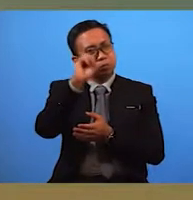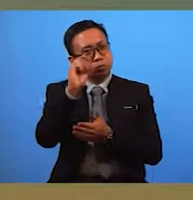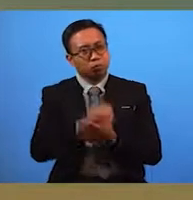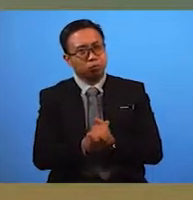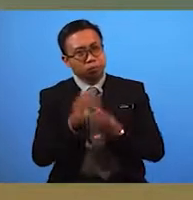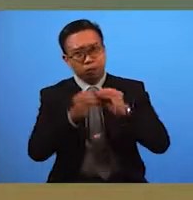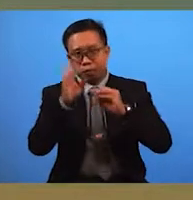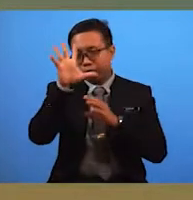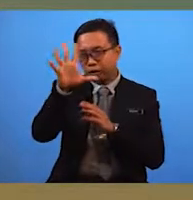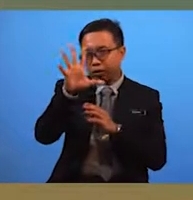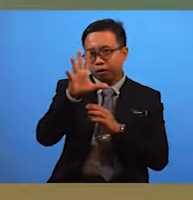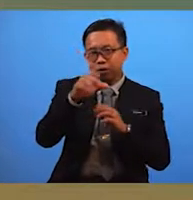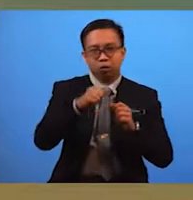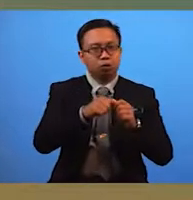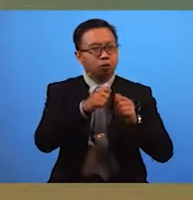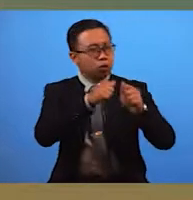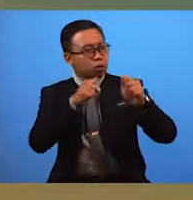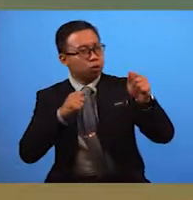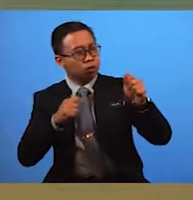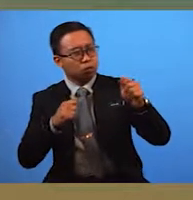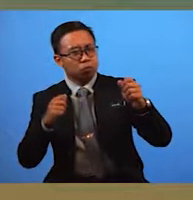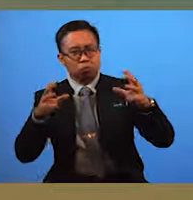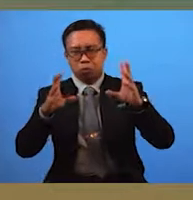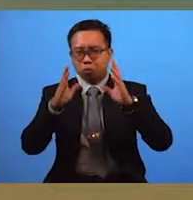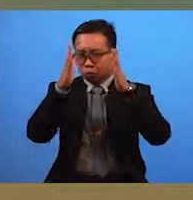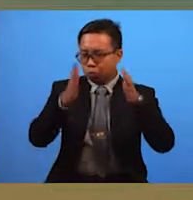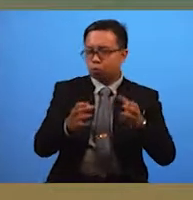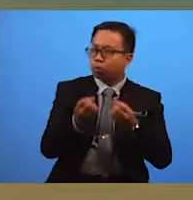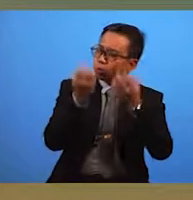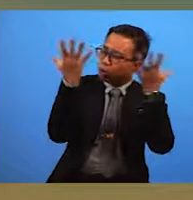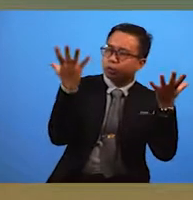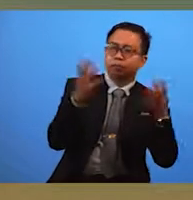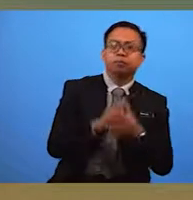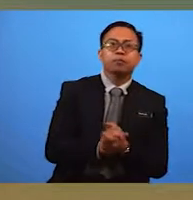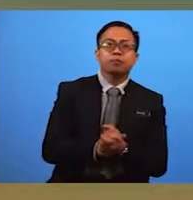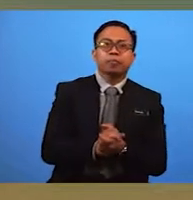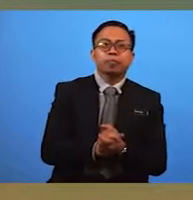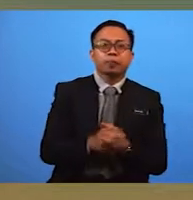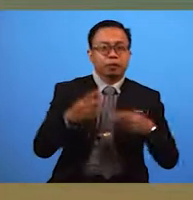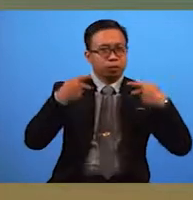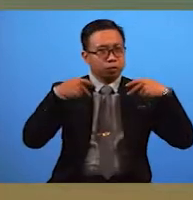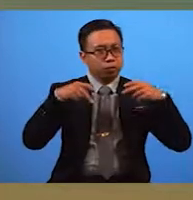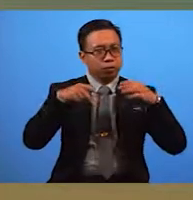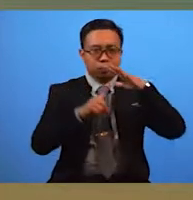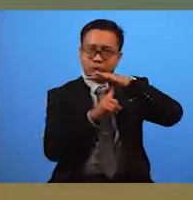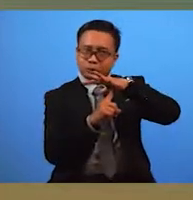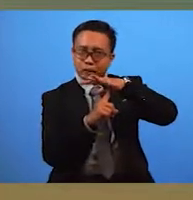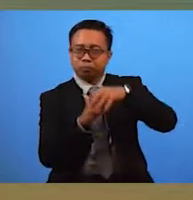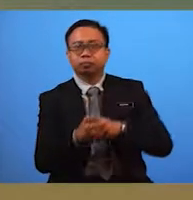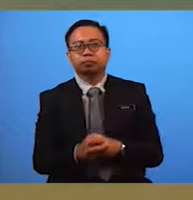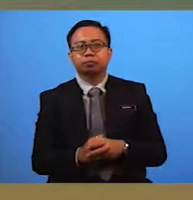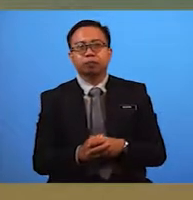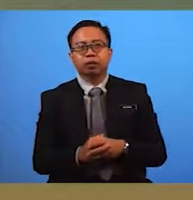5. Avoid crowded places such as night markets or wet markets.